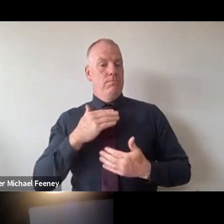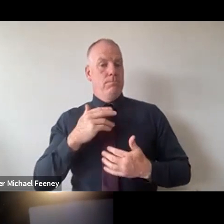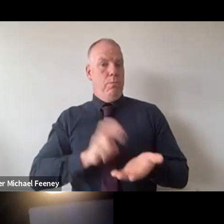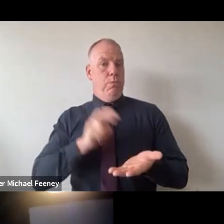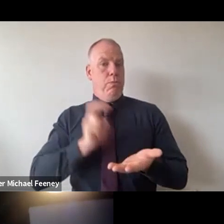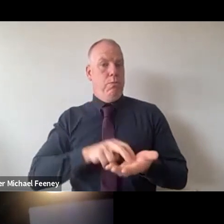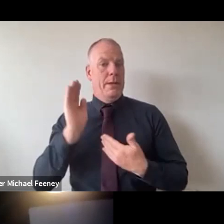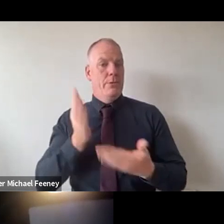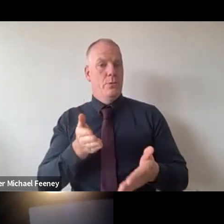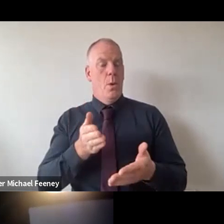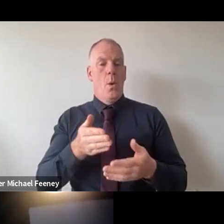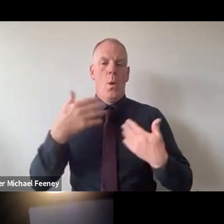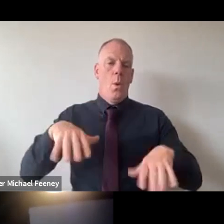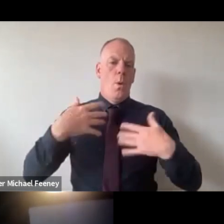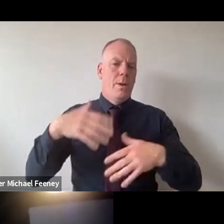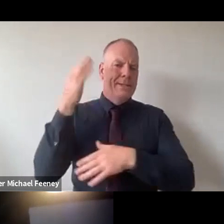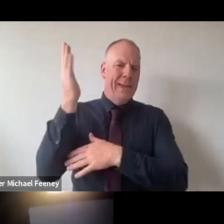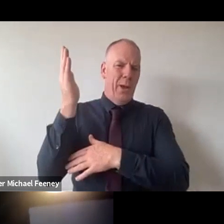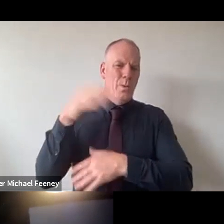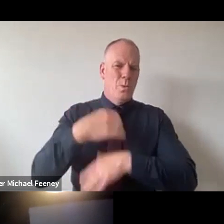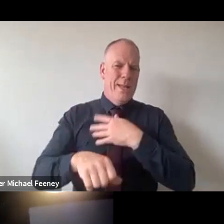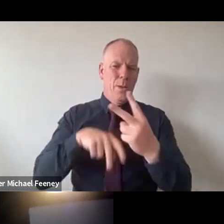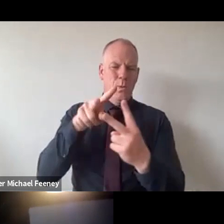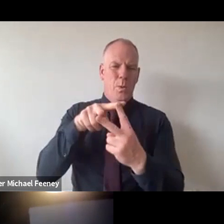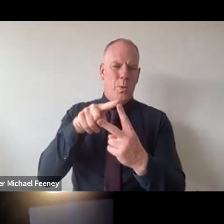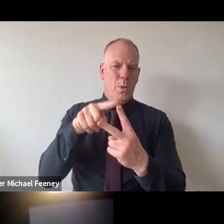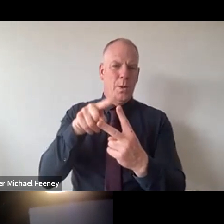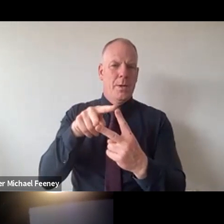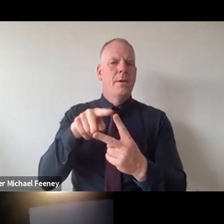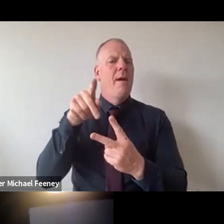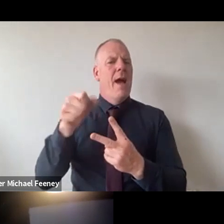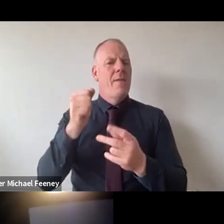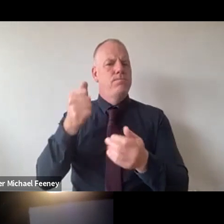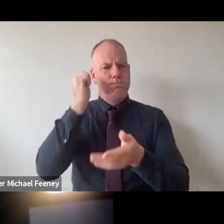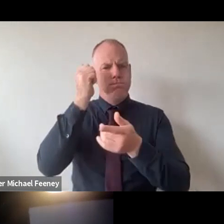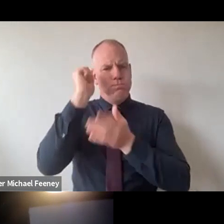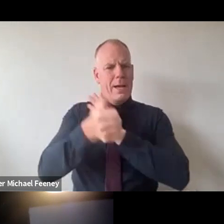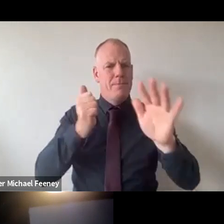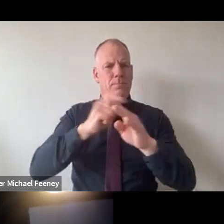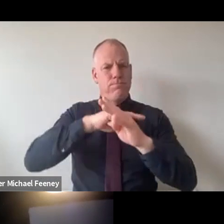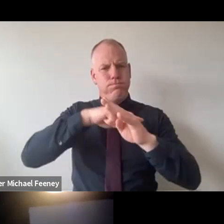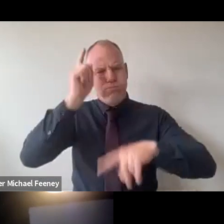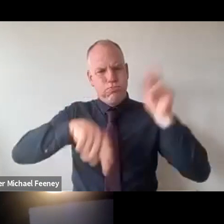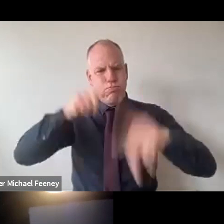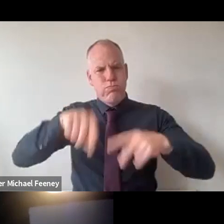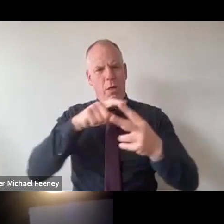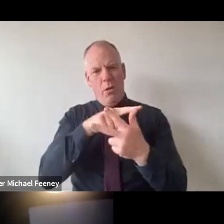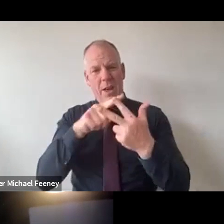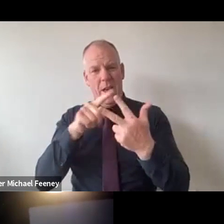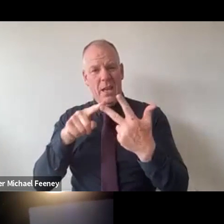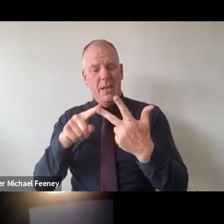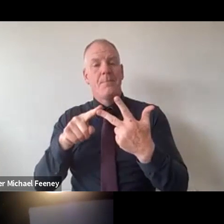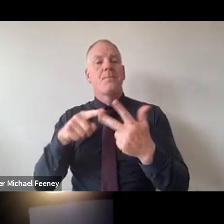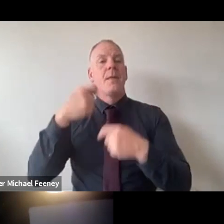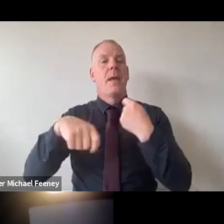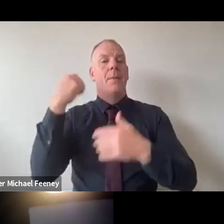to introduce three really excellent speakers for today's session. They bring a range of different experience, which I'm sure will, by the end of the